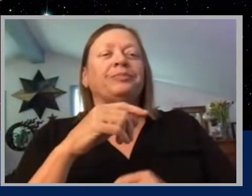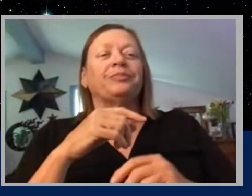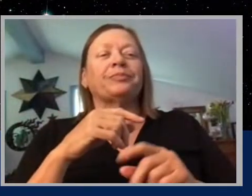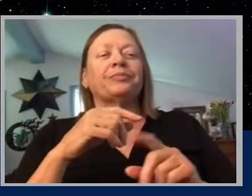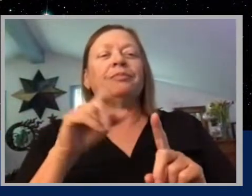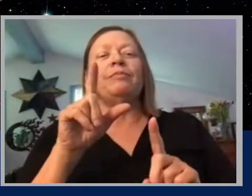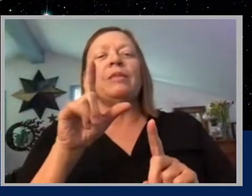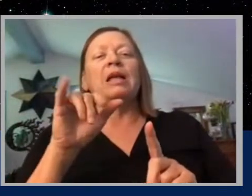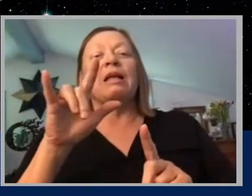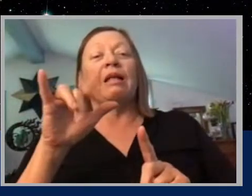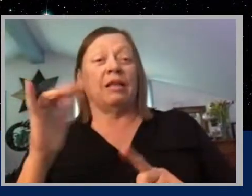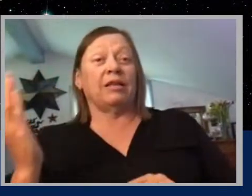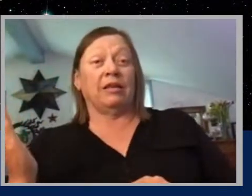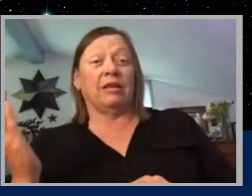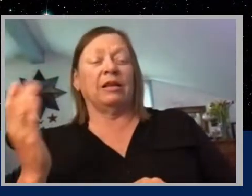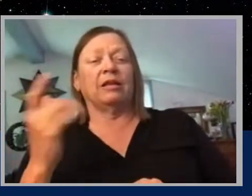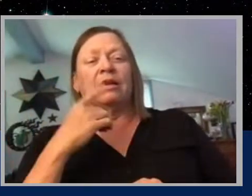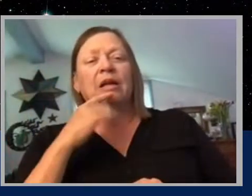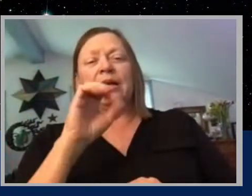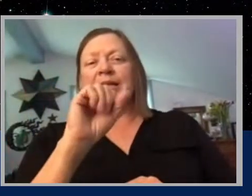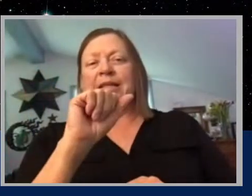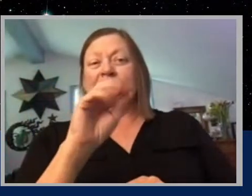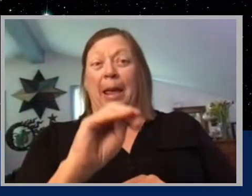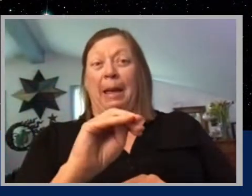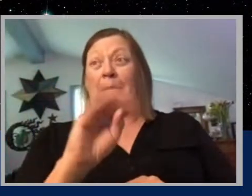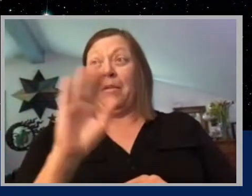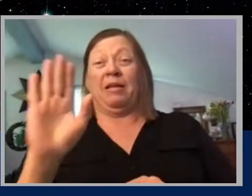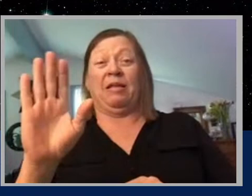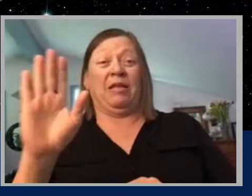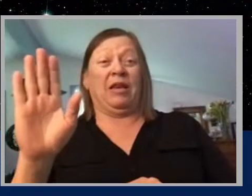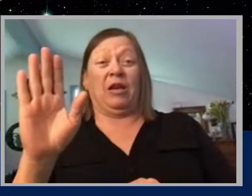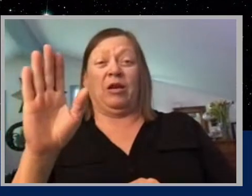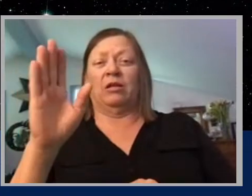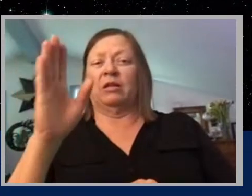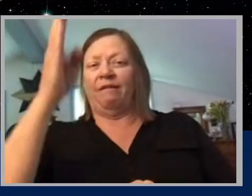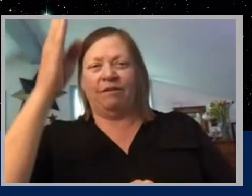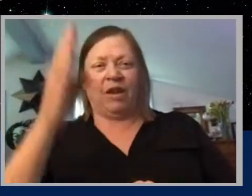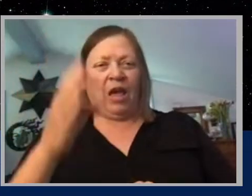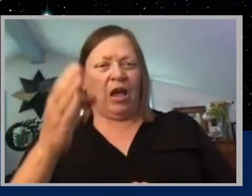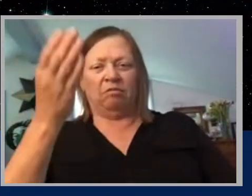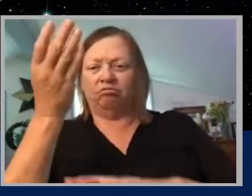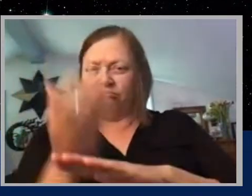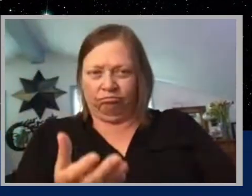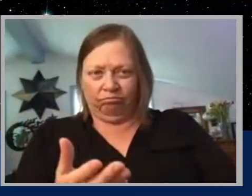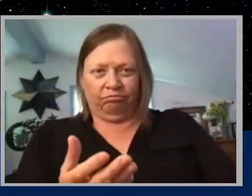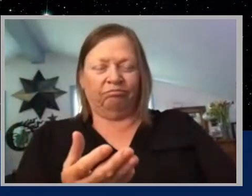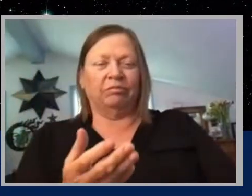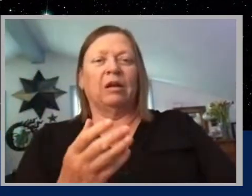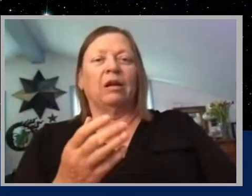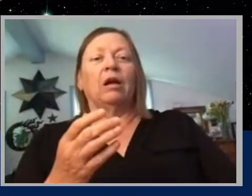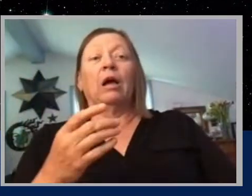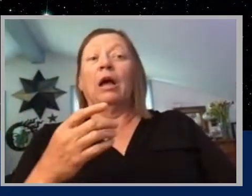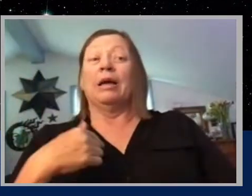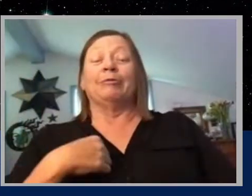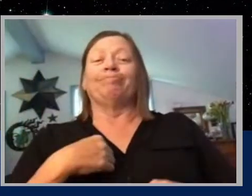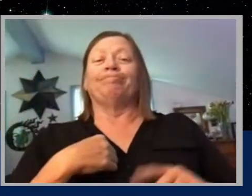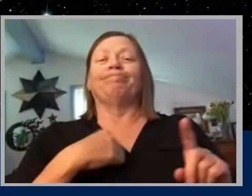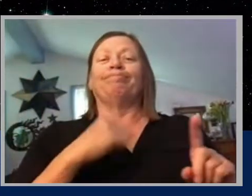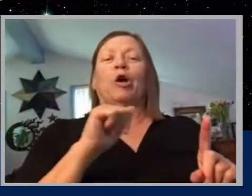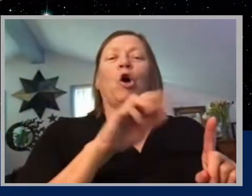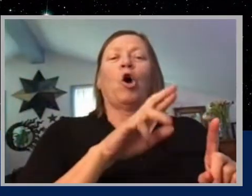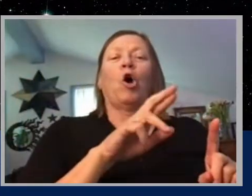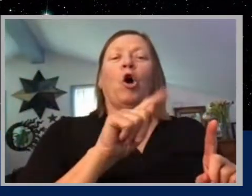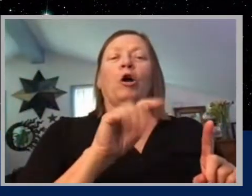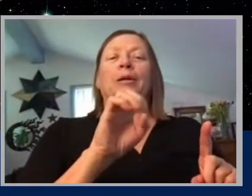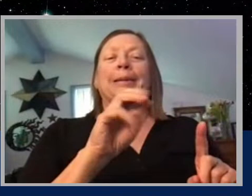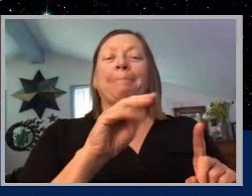usually are very flat when they come in. Unlike Artemis, when we come back from the moon, we're coming back and that's